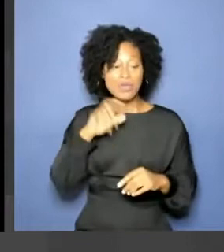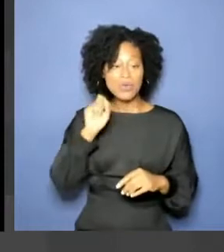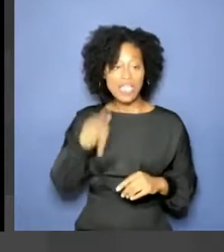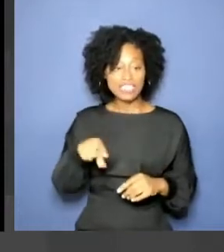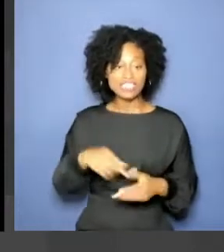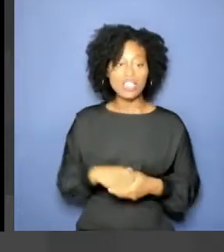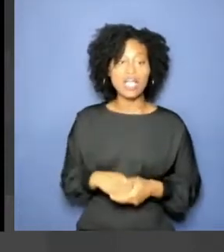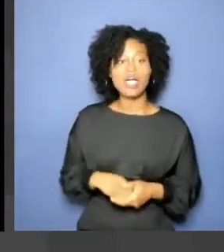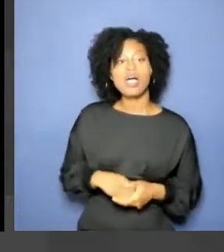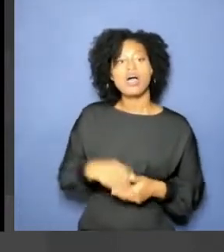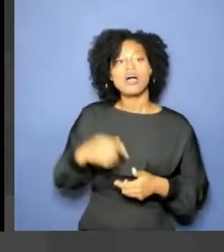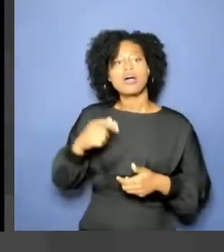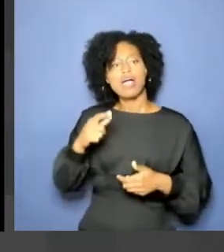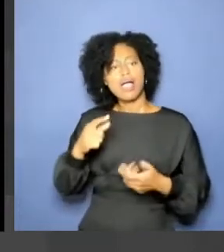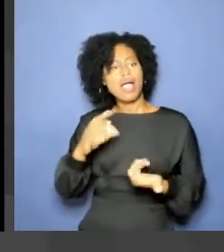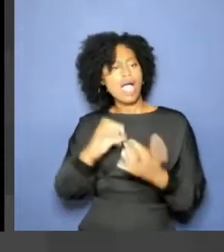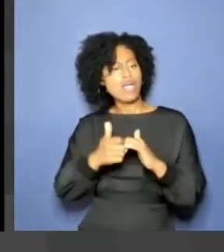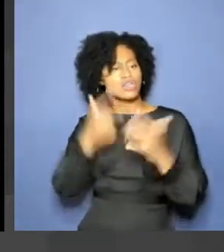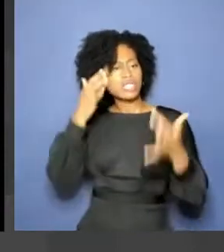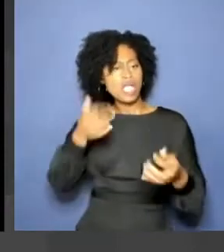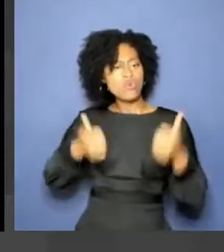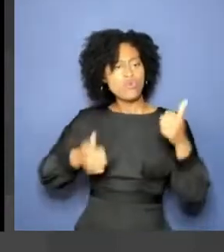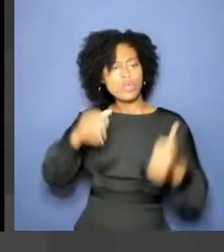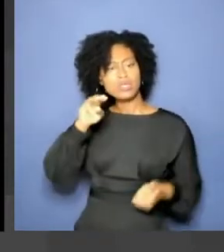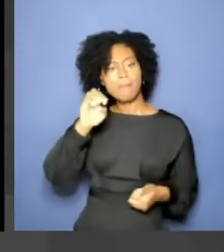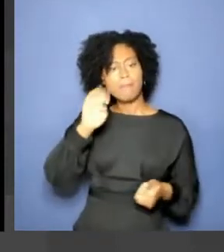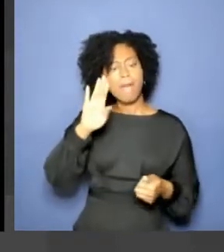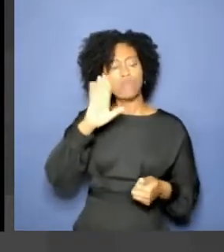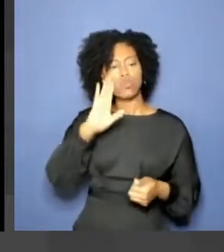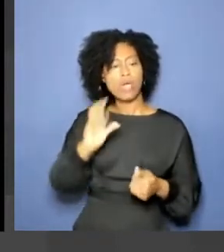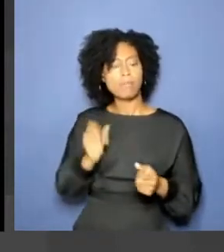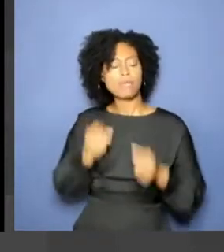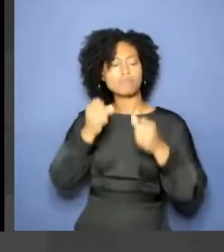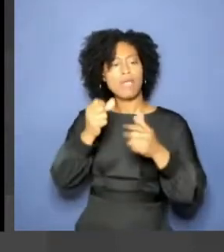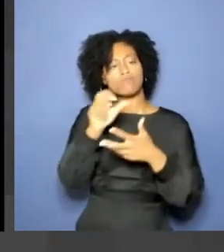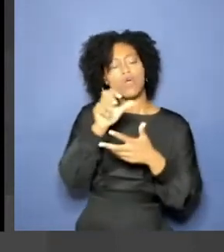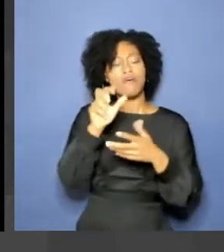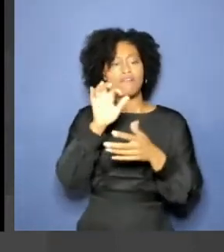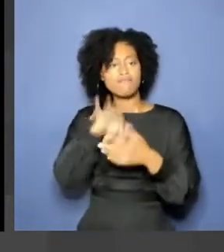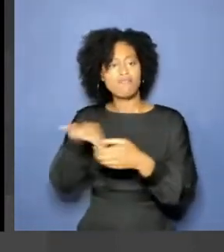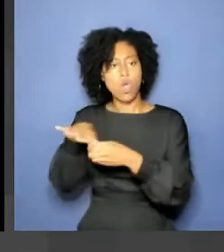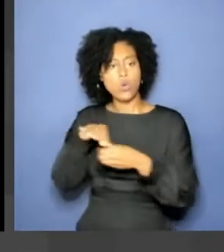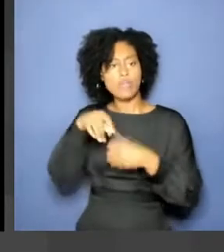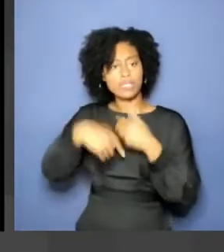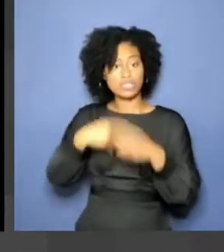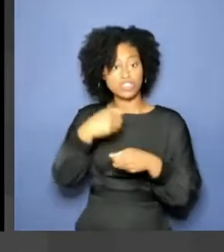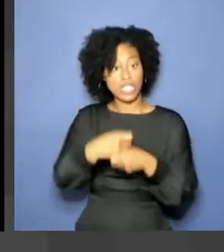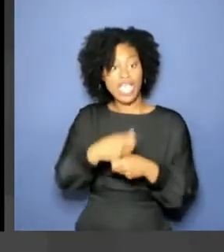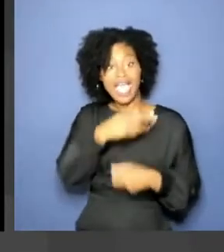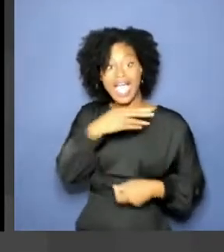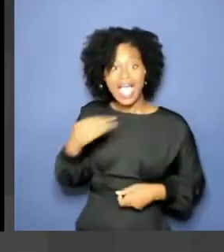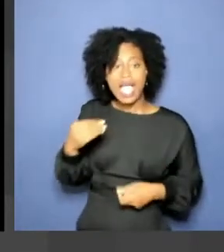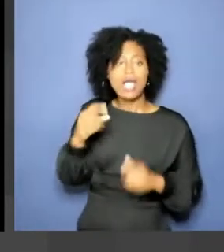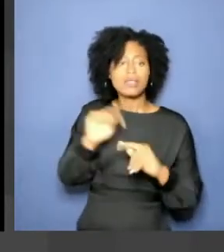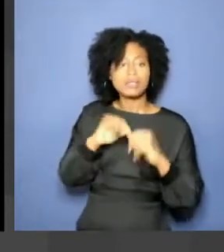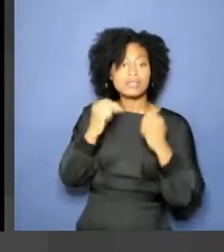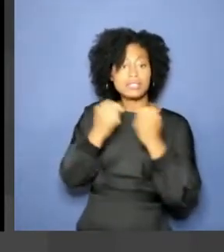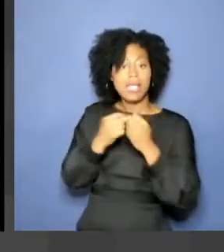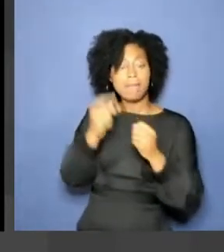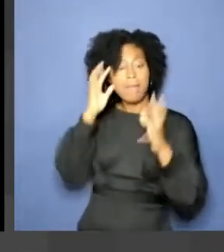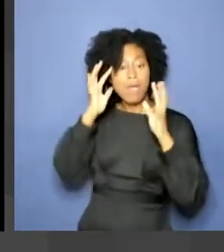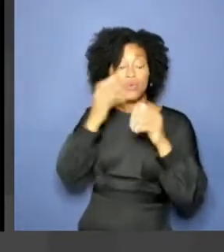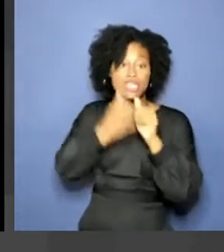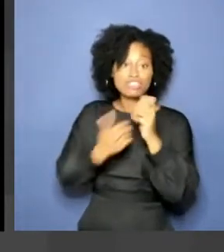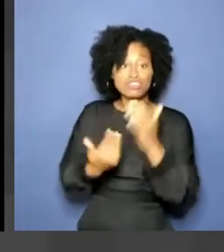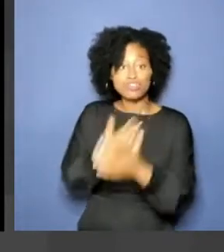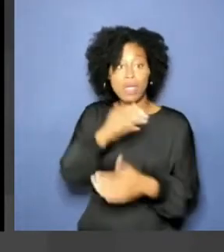deciden qué mob poner a votación cada año? Segunda pregunta, ¿cómo se le ocurre al equipo cada nuevo mob? Última